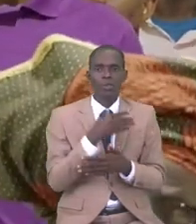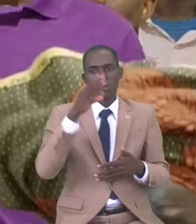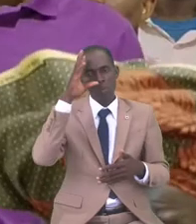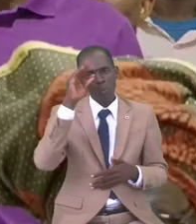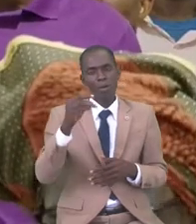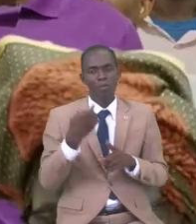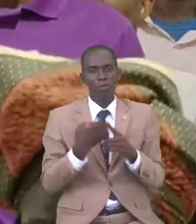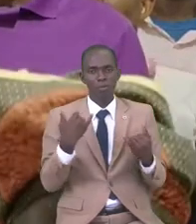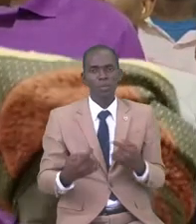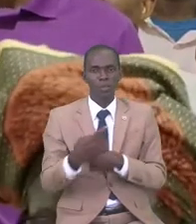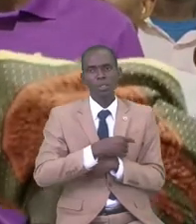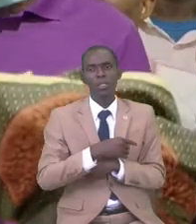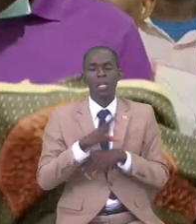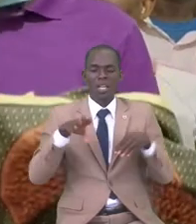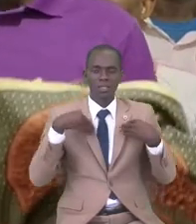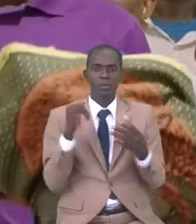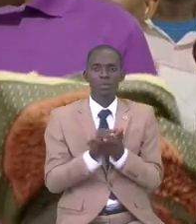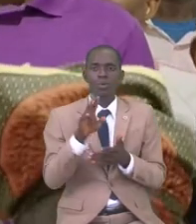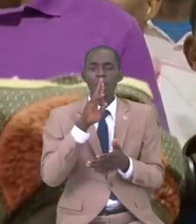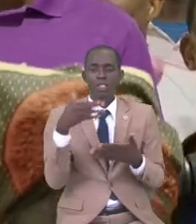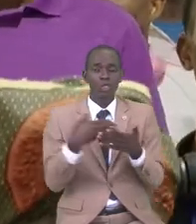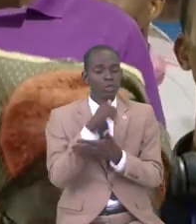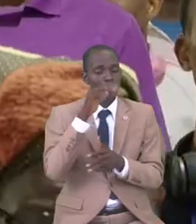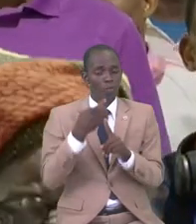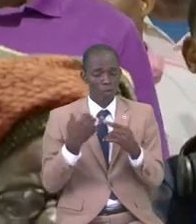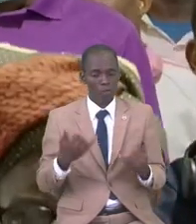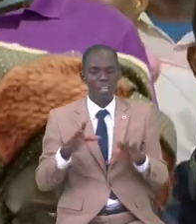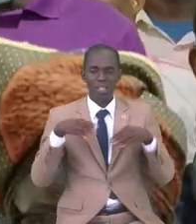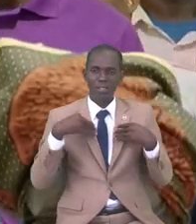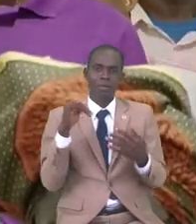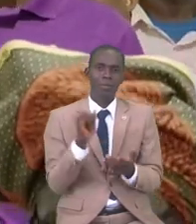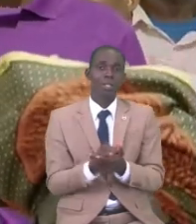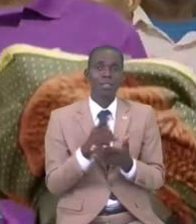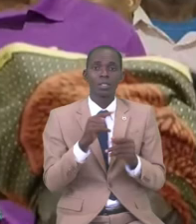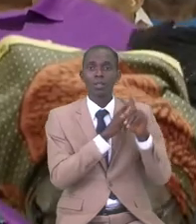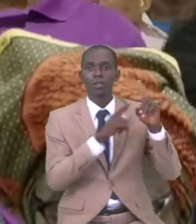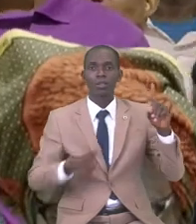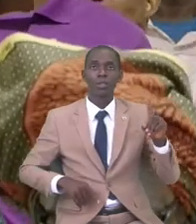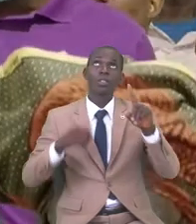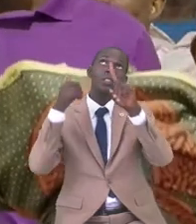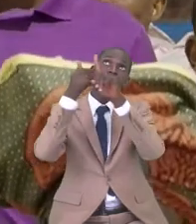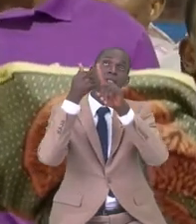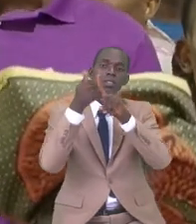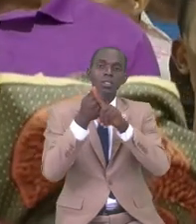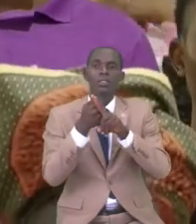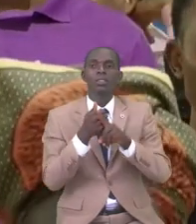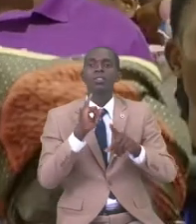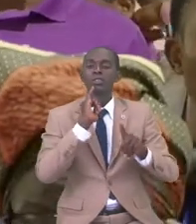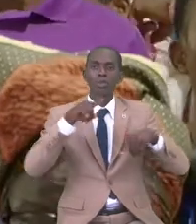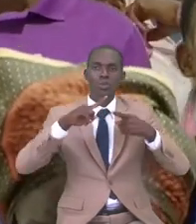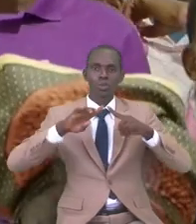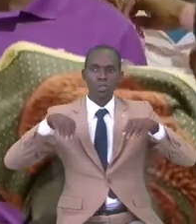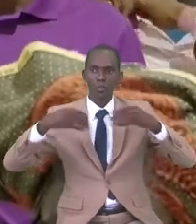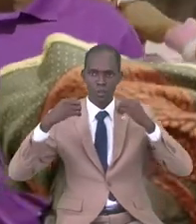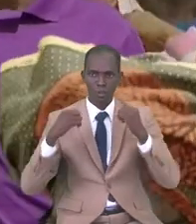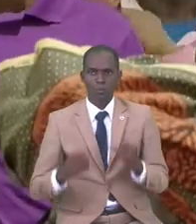today. Accept that. A new woman from today. Accept that. The Lord himself is going to empower you,